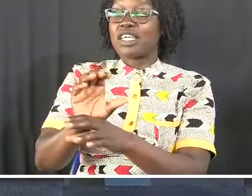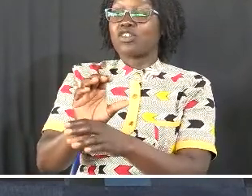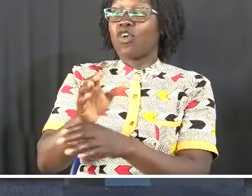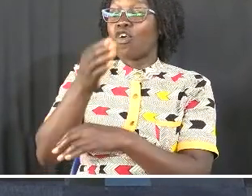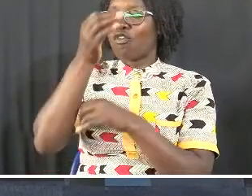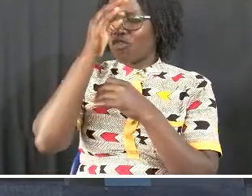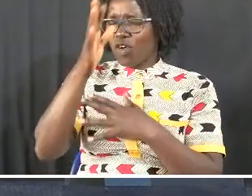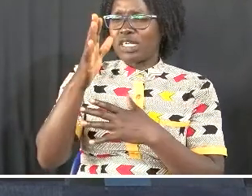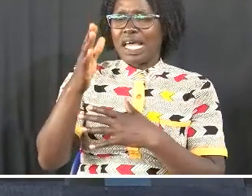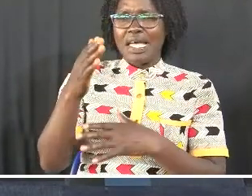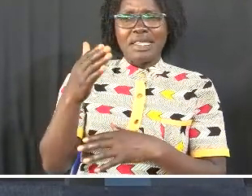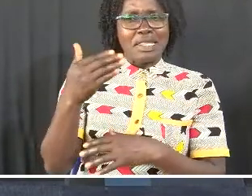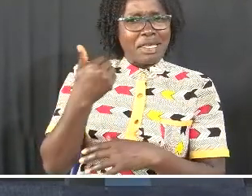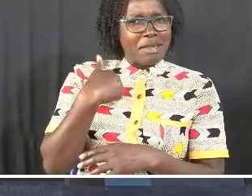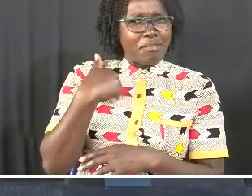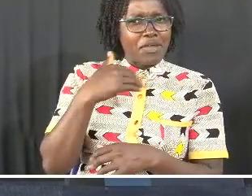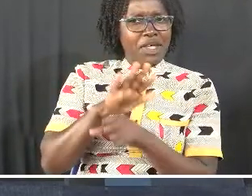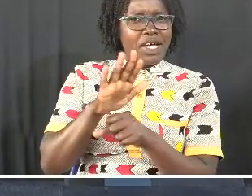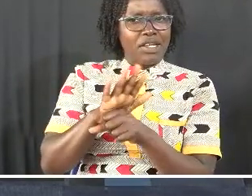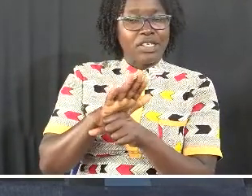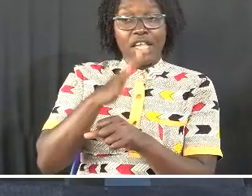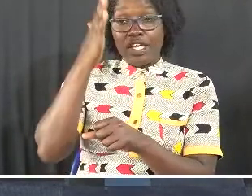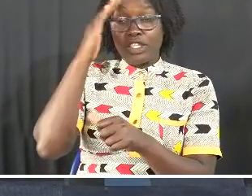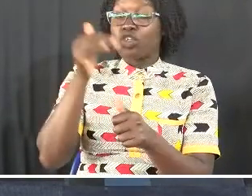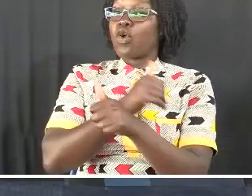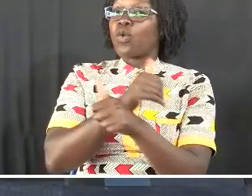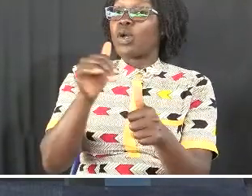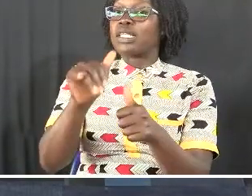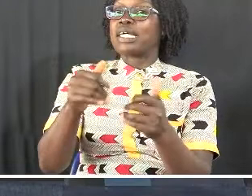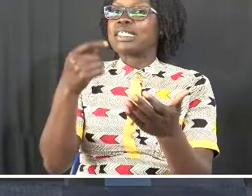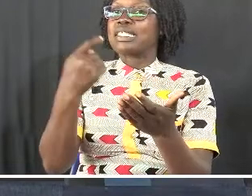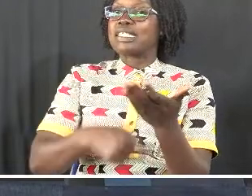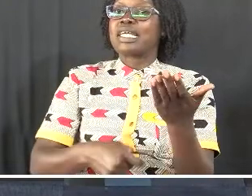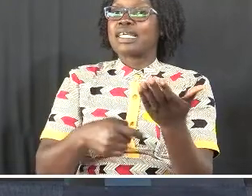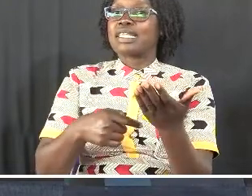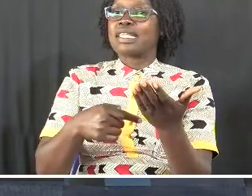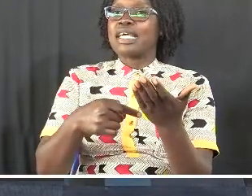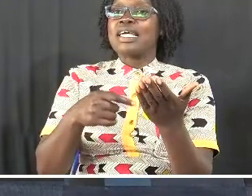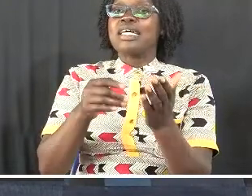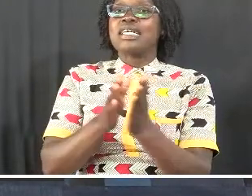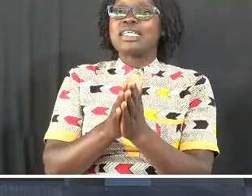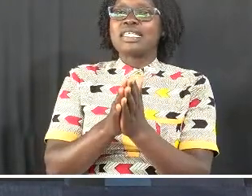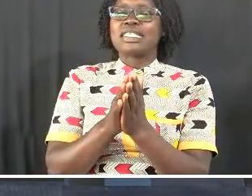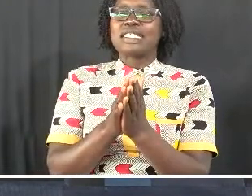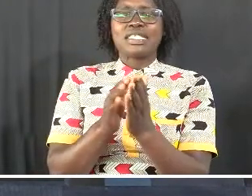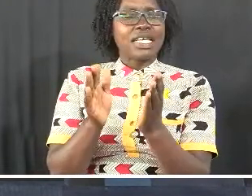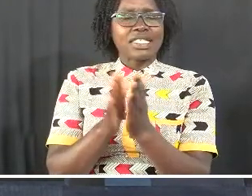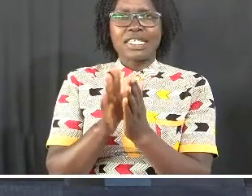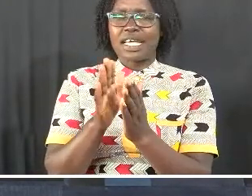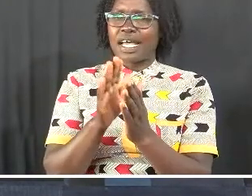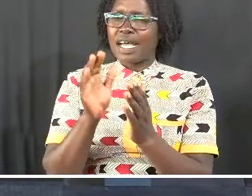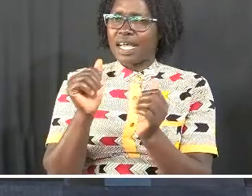are people in this church, they know very well that tithe is a tenth of their income.